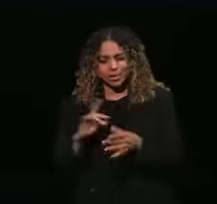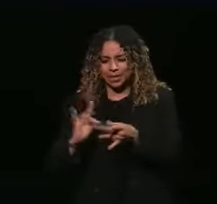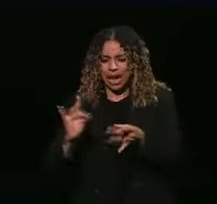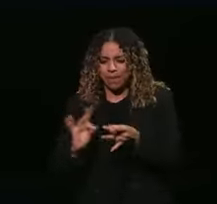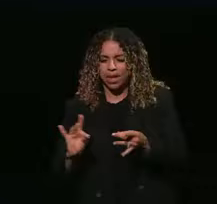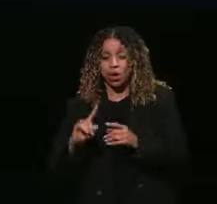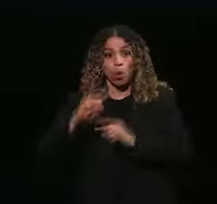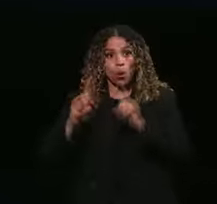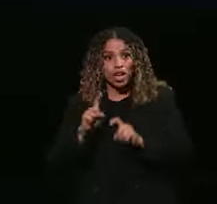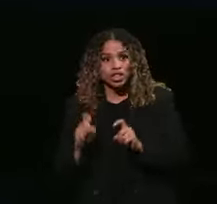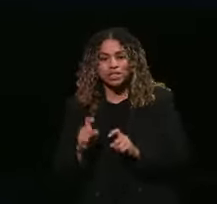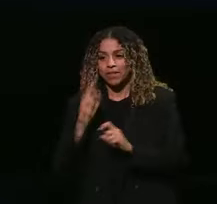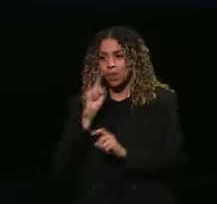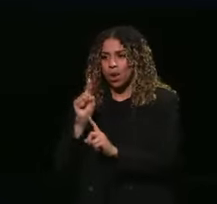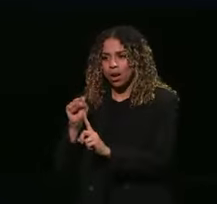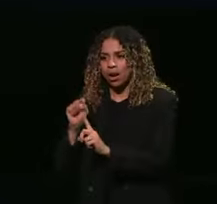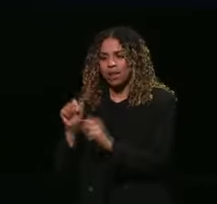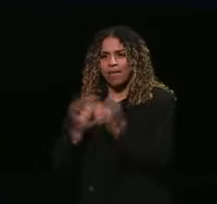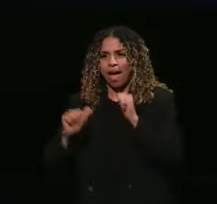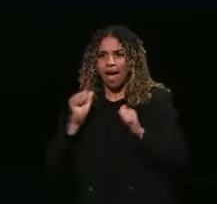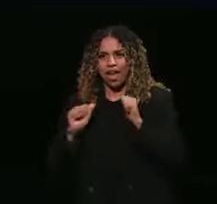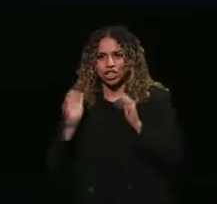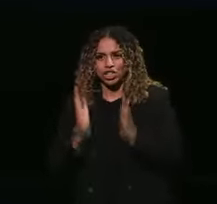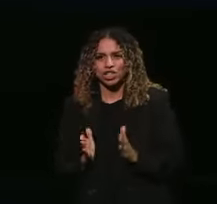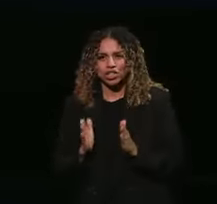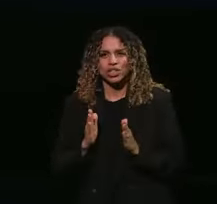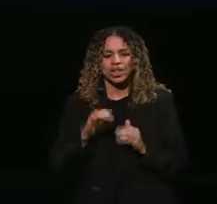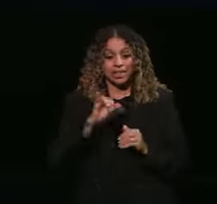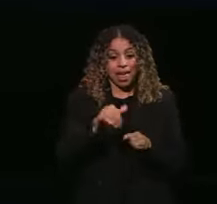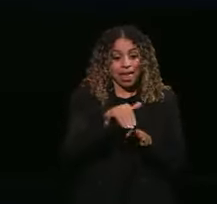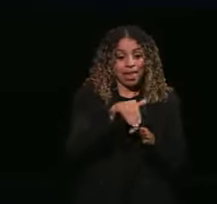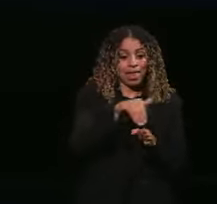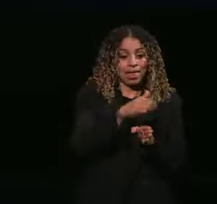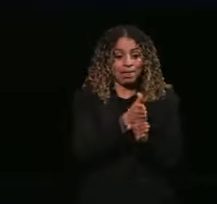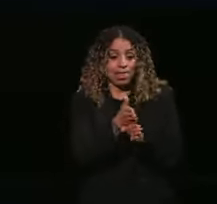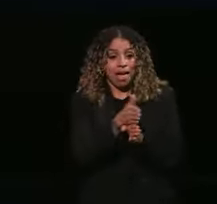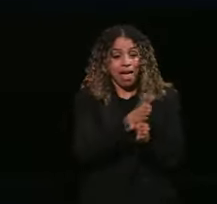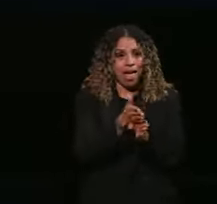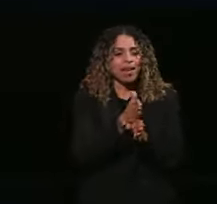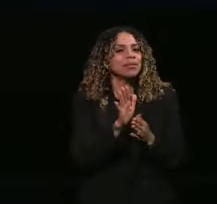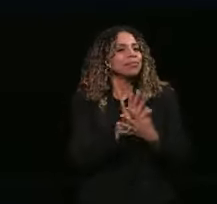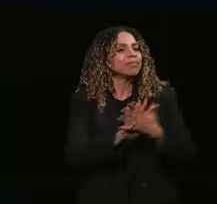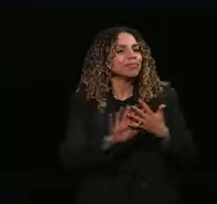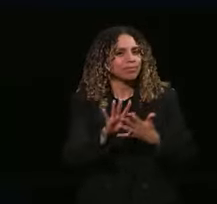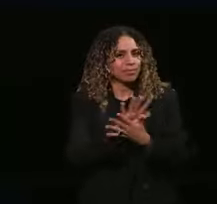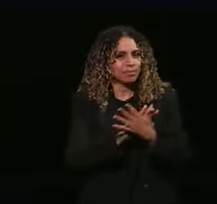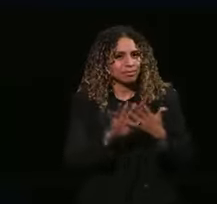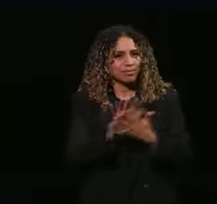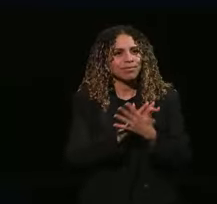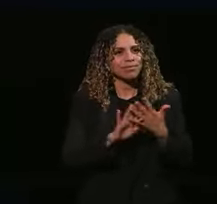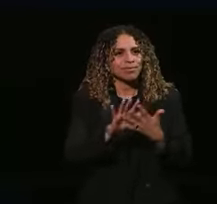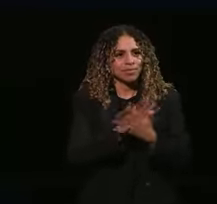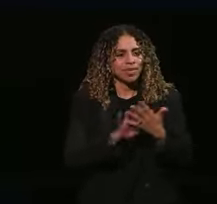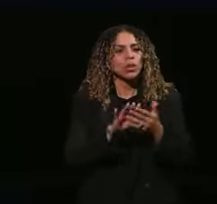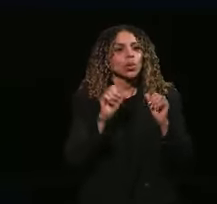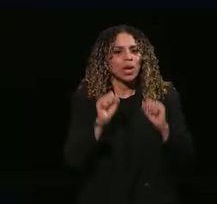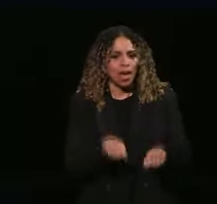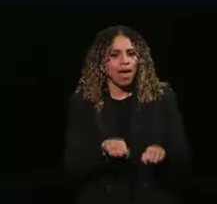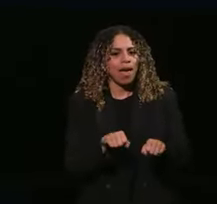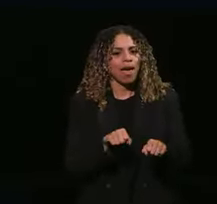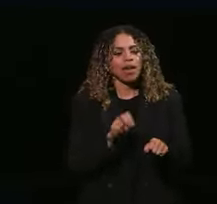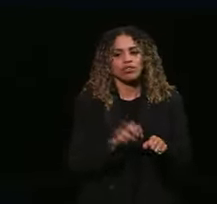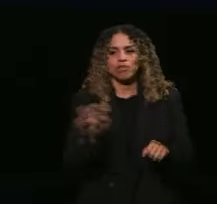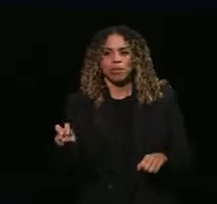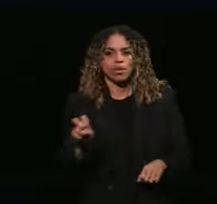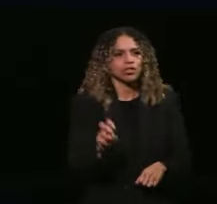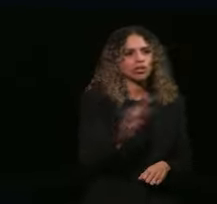questions of the actors are not drawn, and we can go in the middle of the scene from one thing to another. And it's a